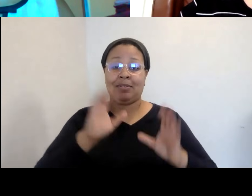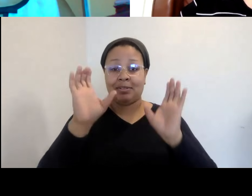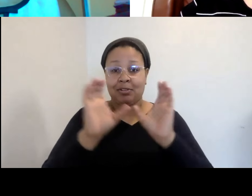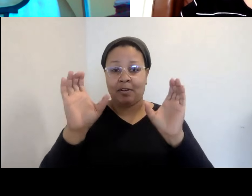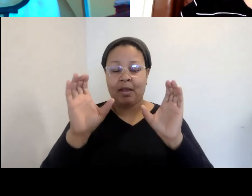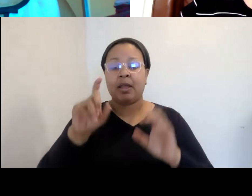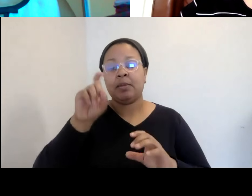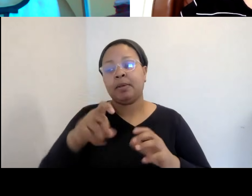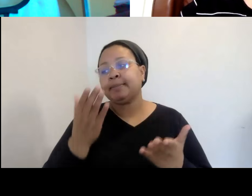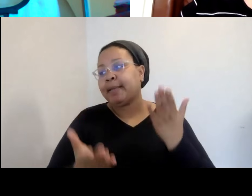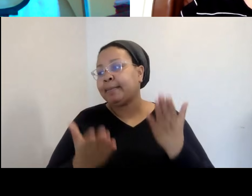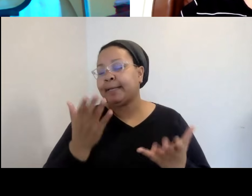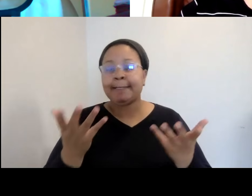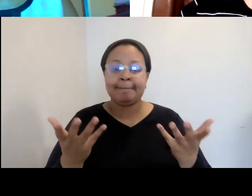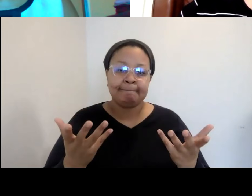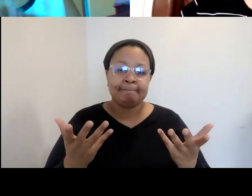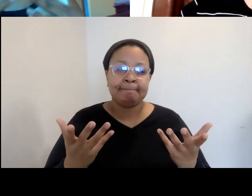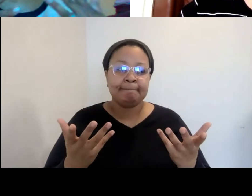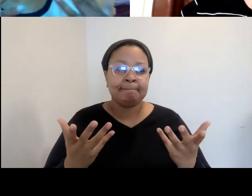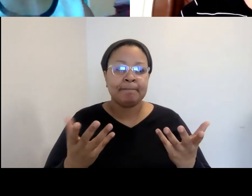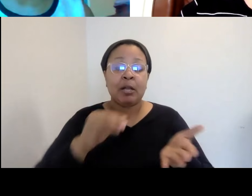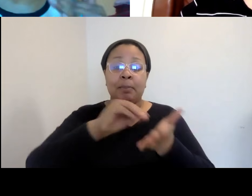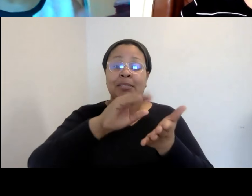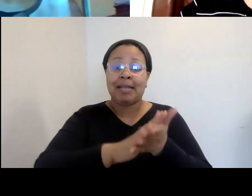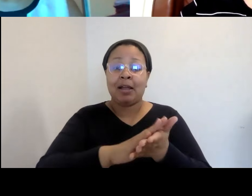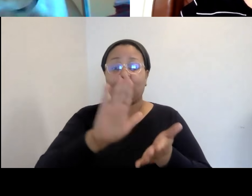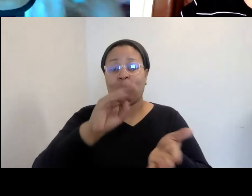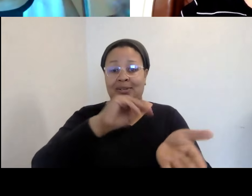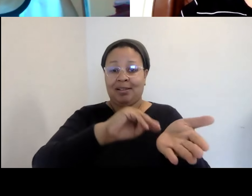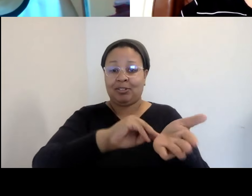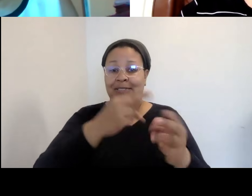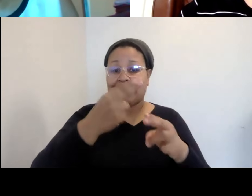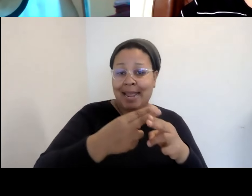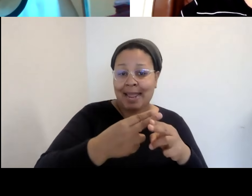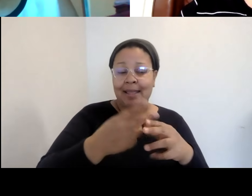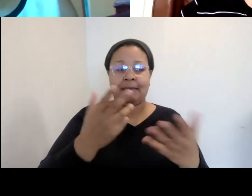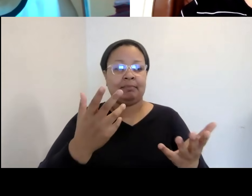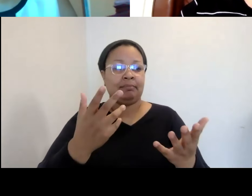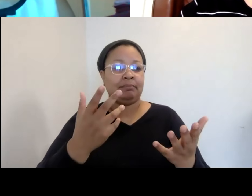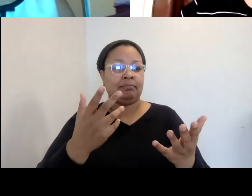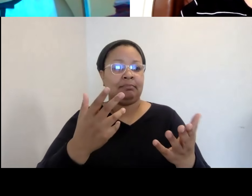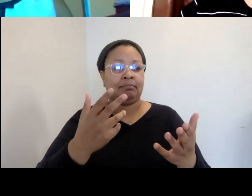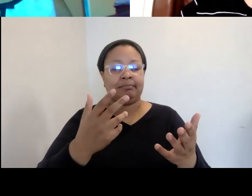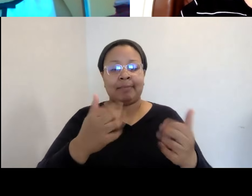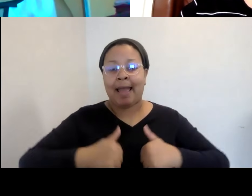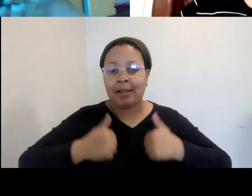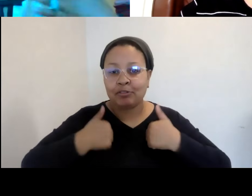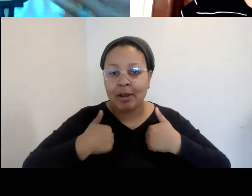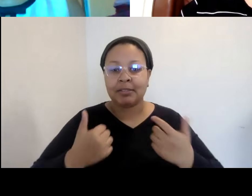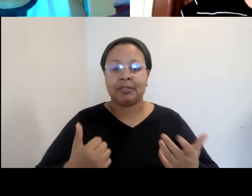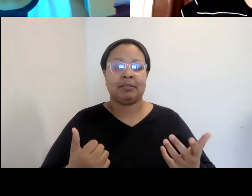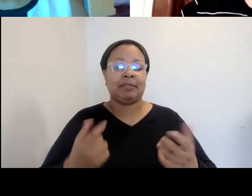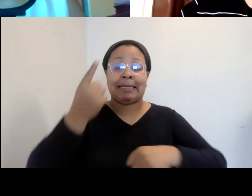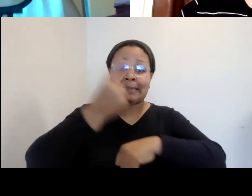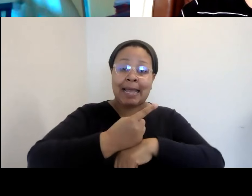have to maybe, enter your physician's name, address, and the date in which you were diagnosed. You don't have to send